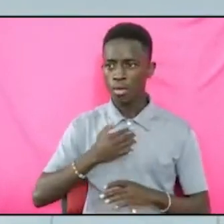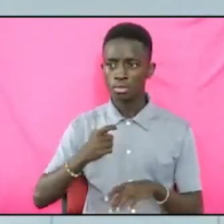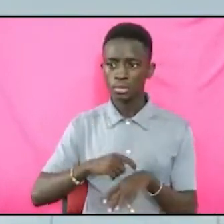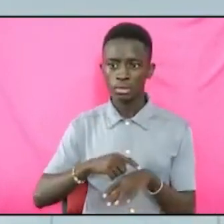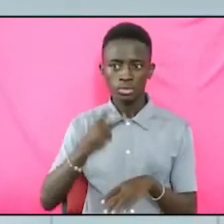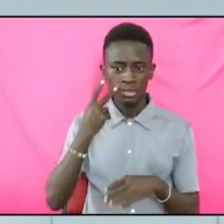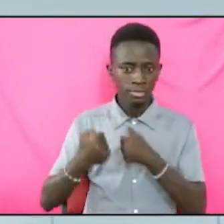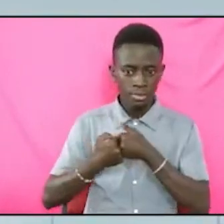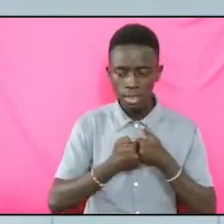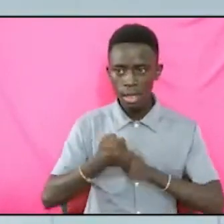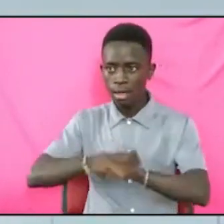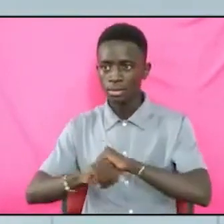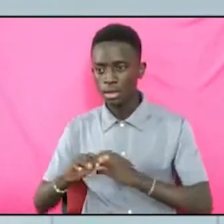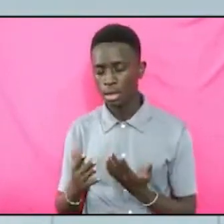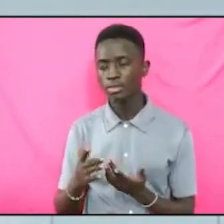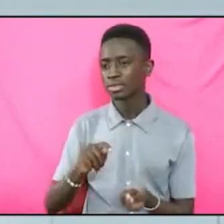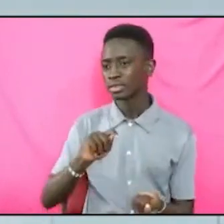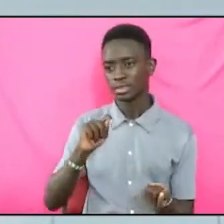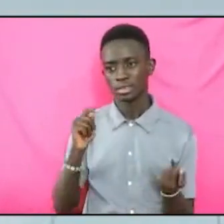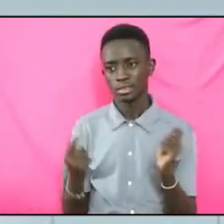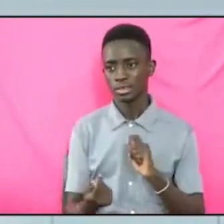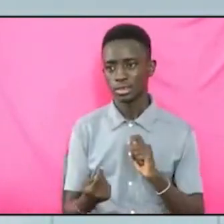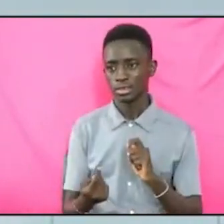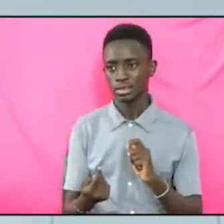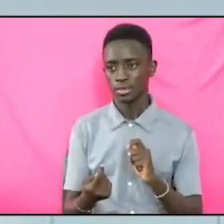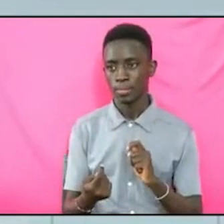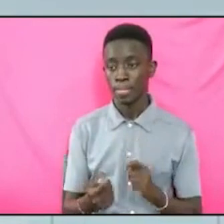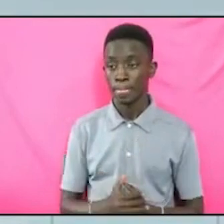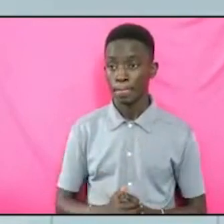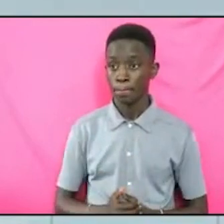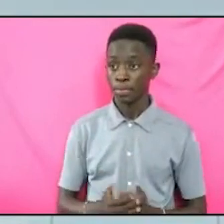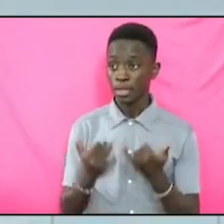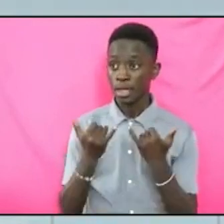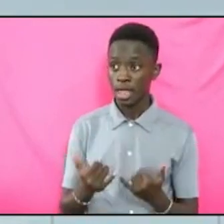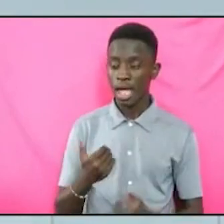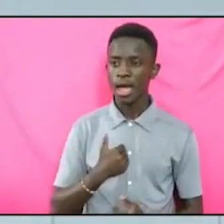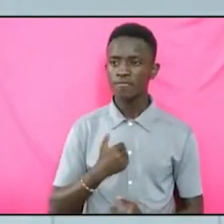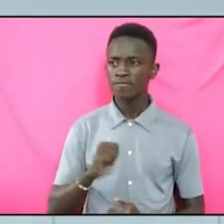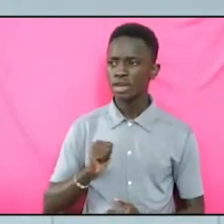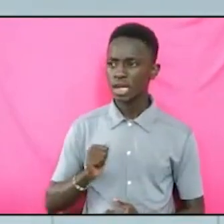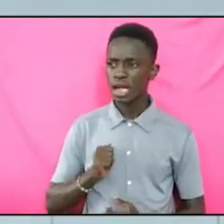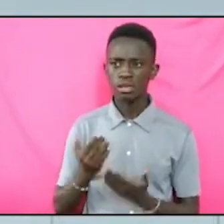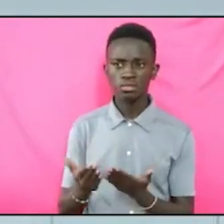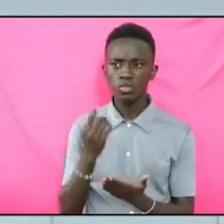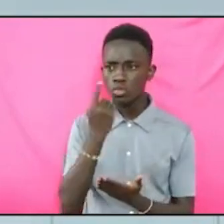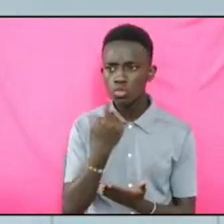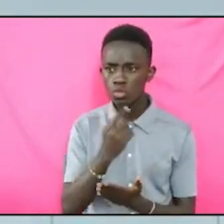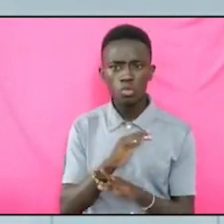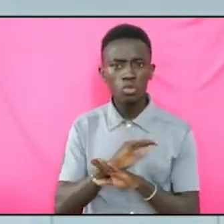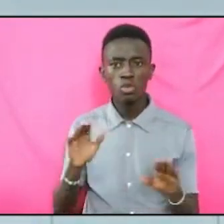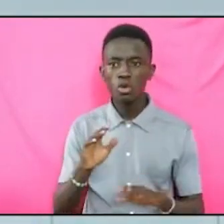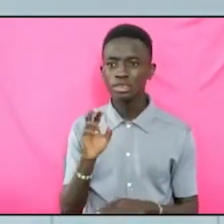times. It changes completely. This young girl was no longer bitter about